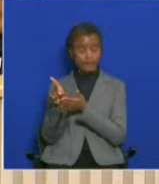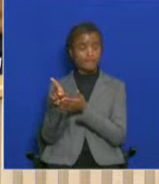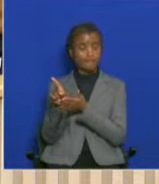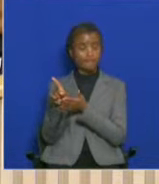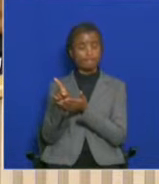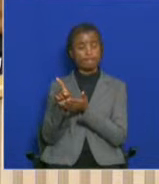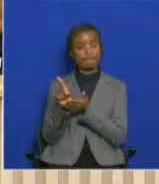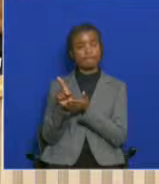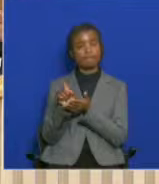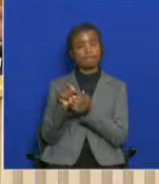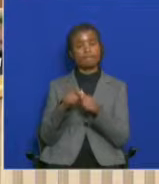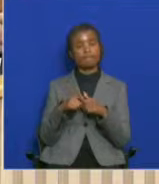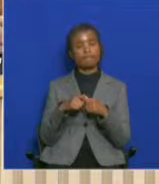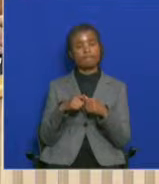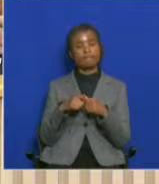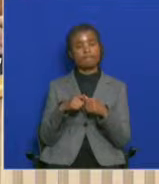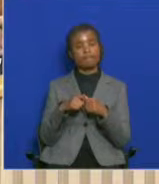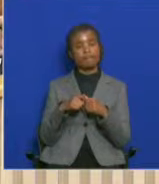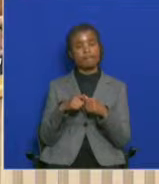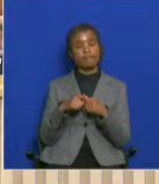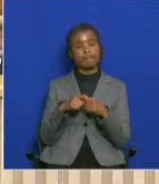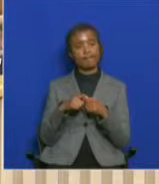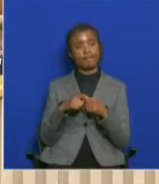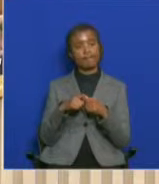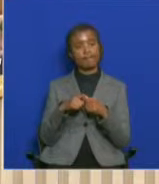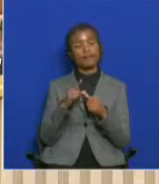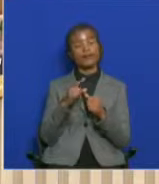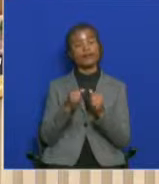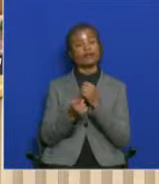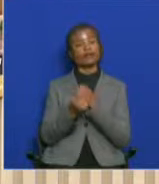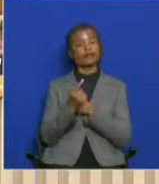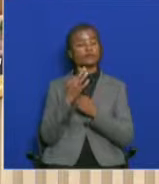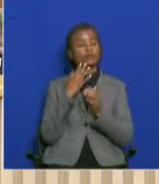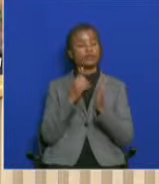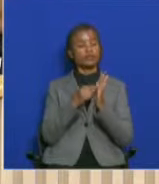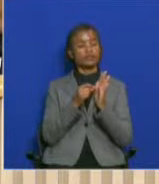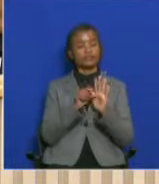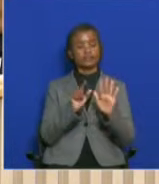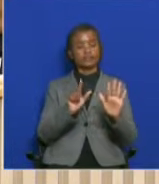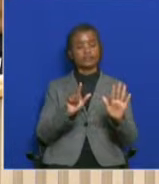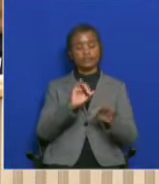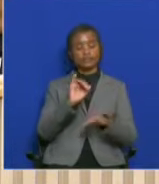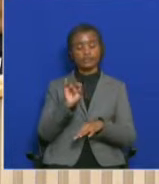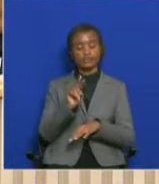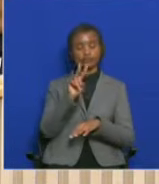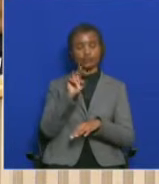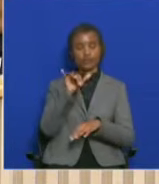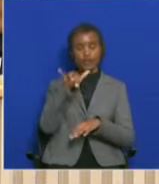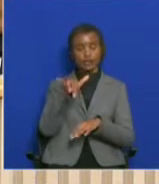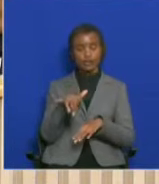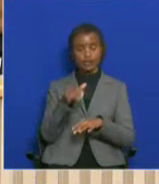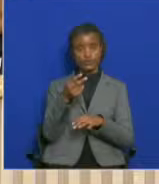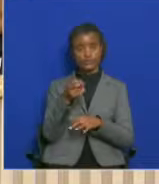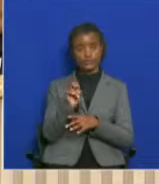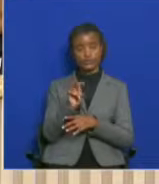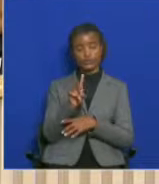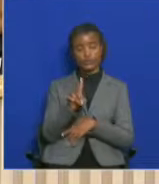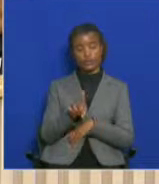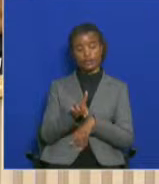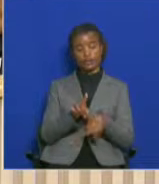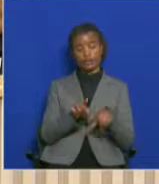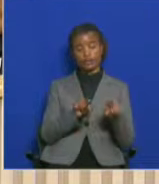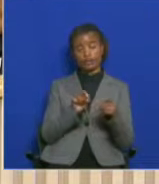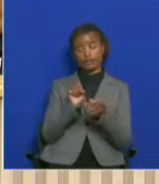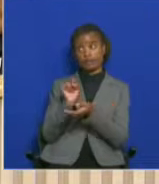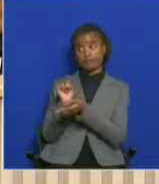And we will, this is 7 July 2021. Mr. Sayed sends a voice note to General